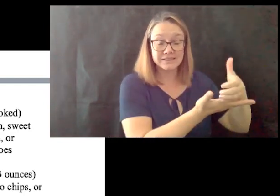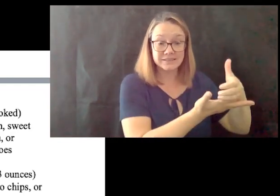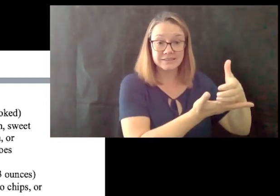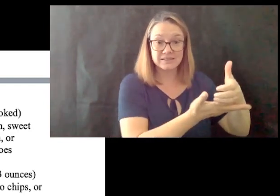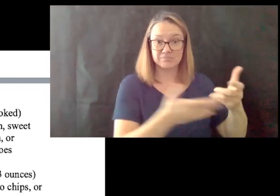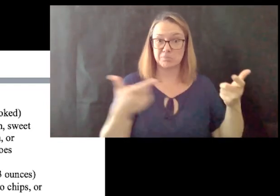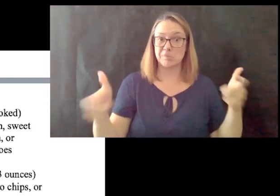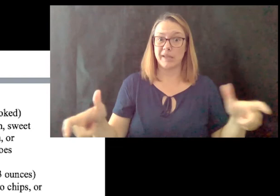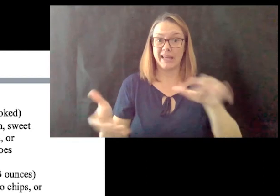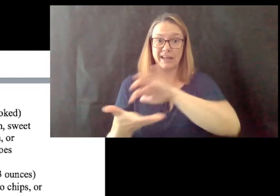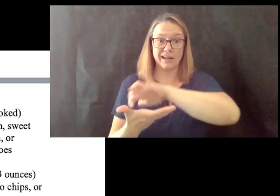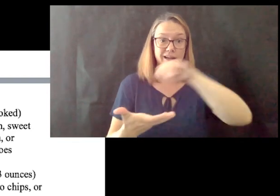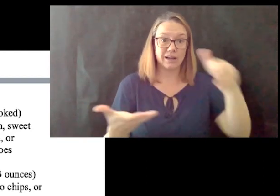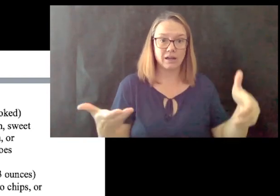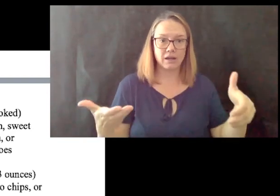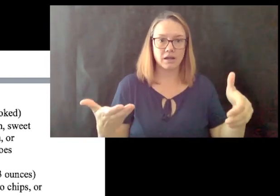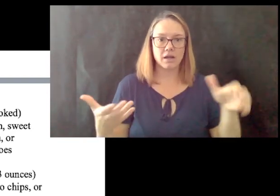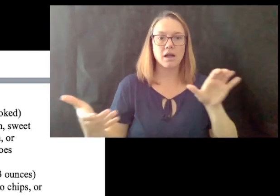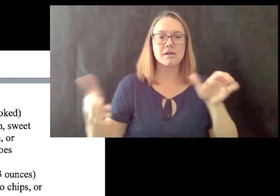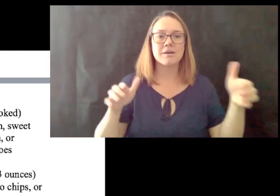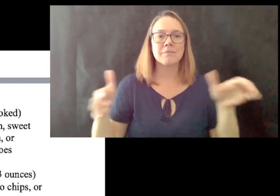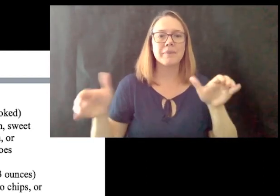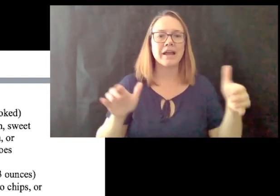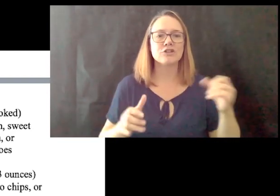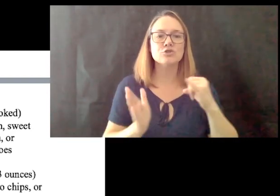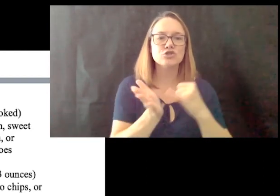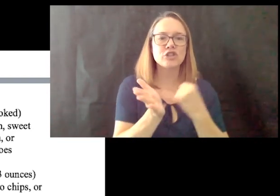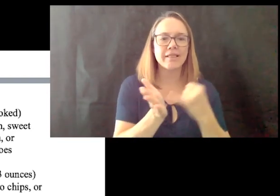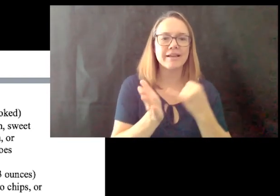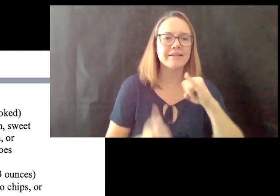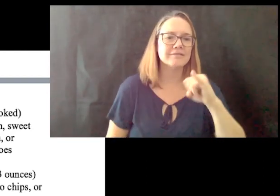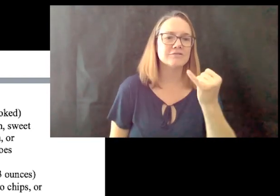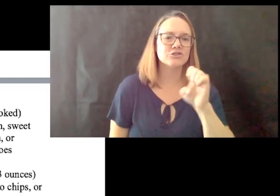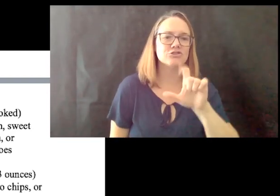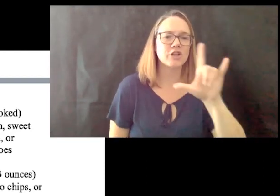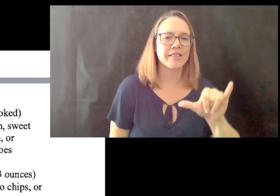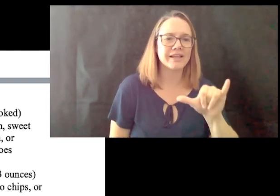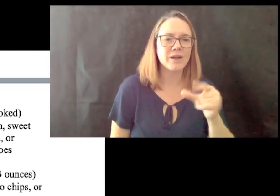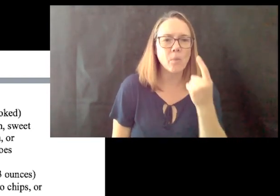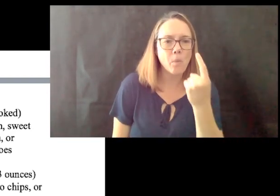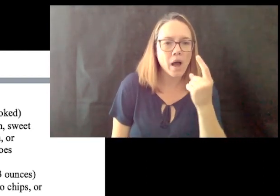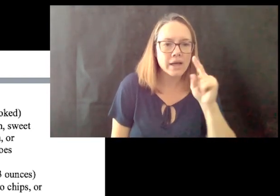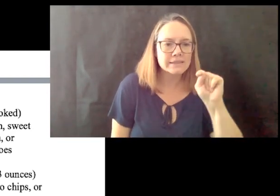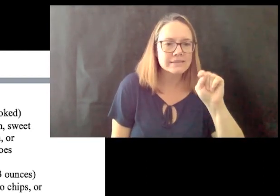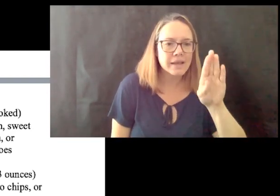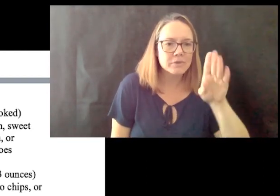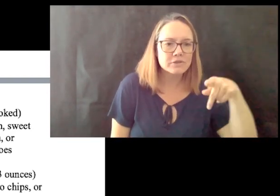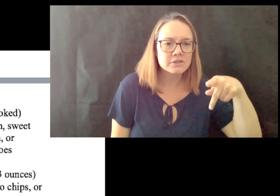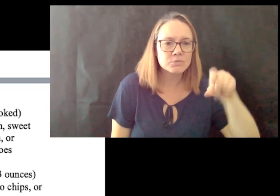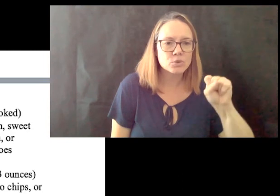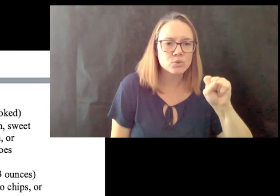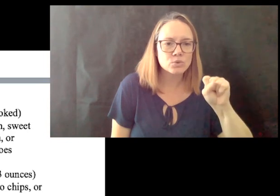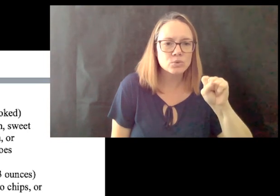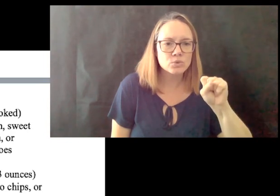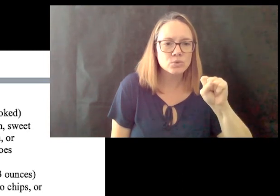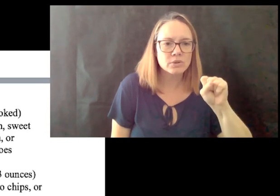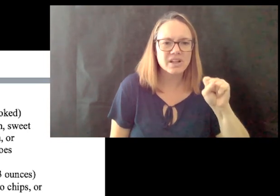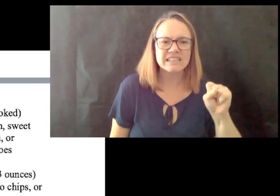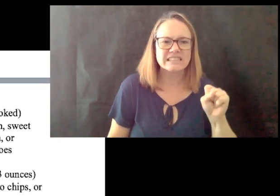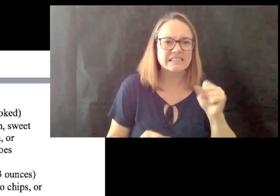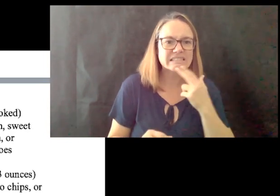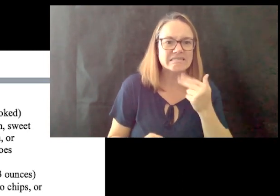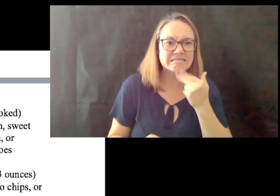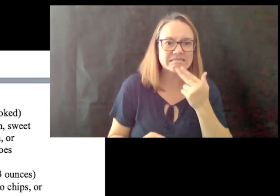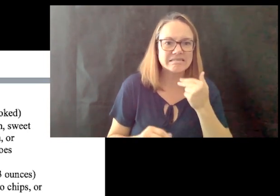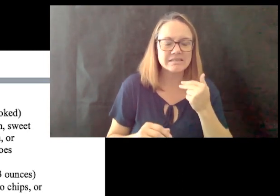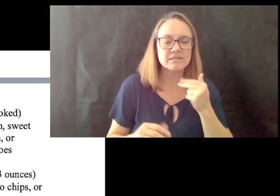to, a tablespoon of jelly, right? And so you can see there's wide variety of serving sizes